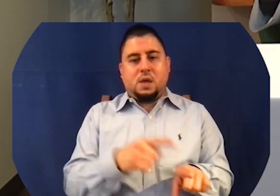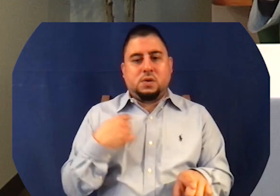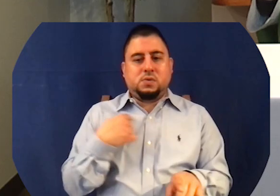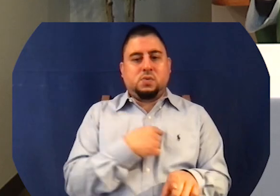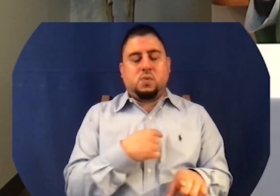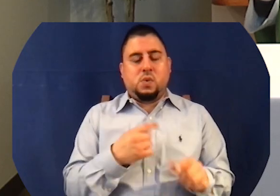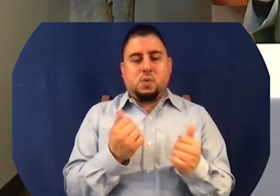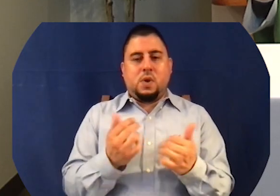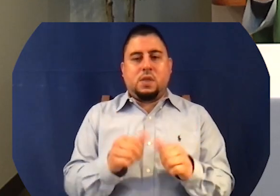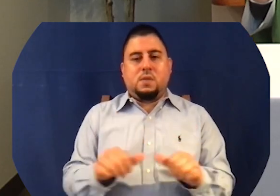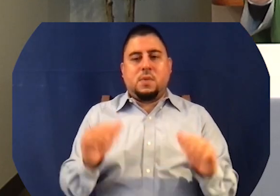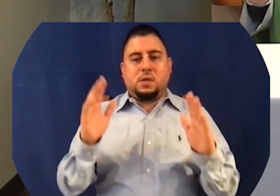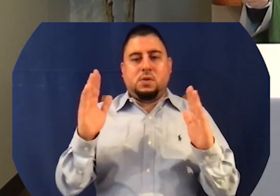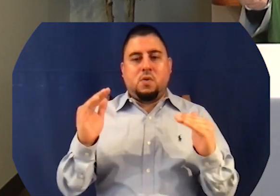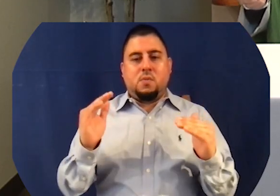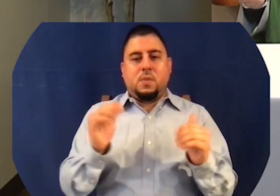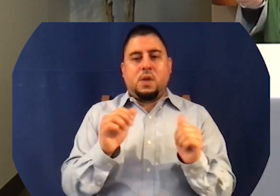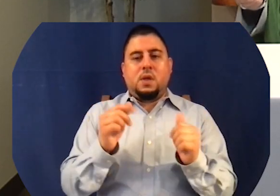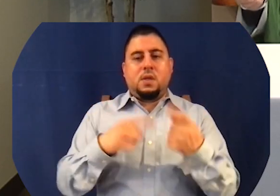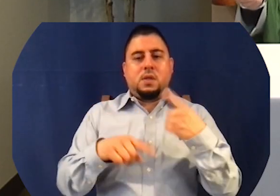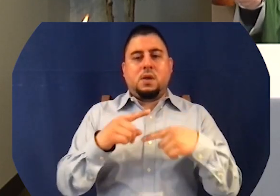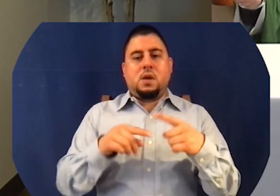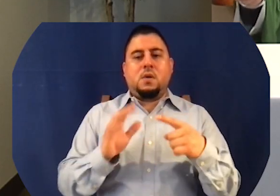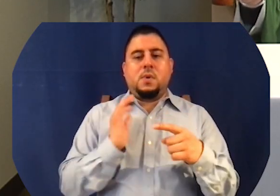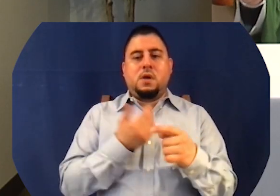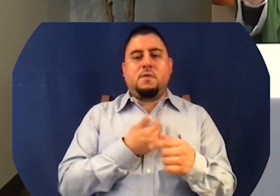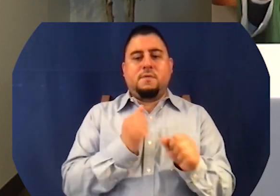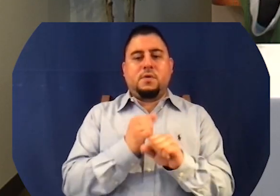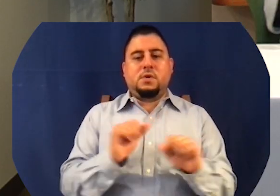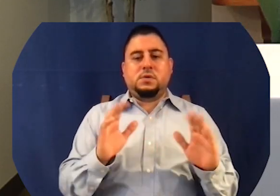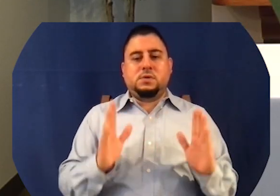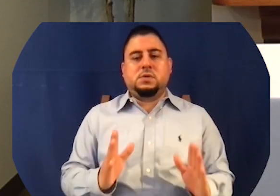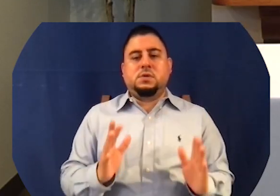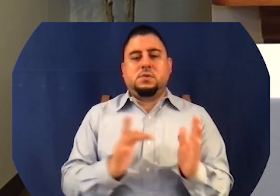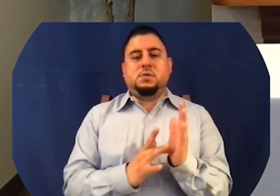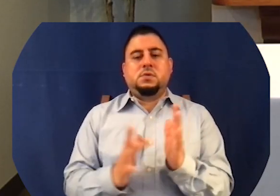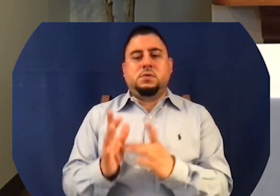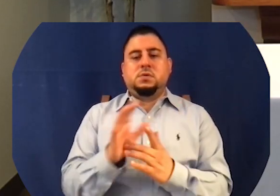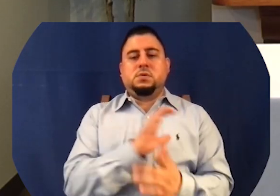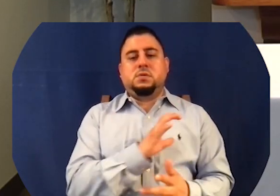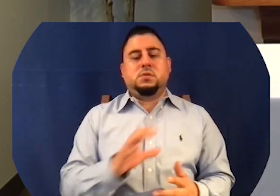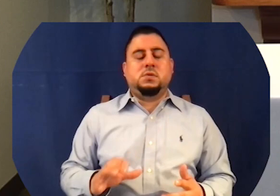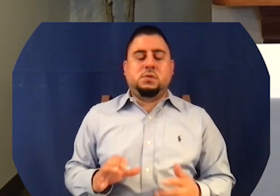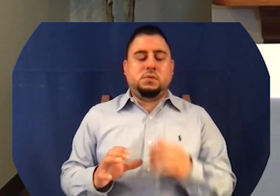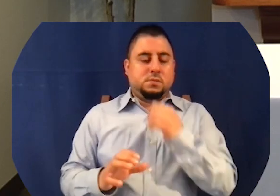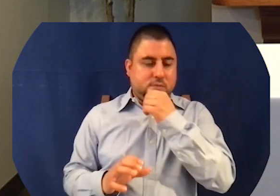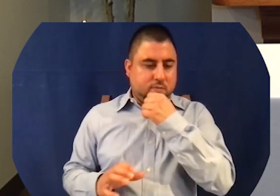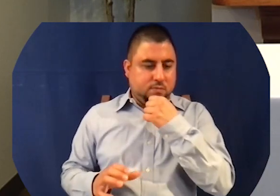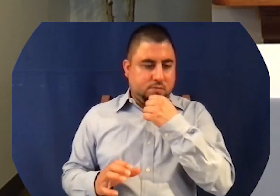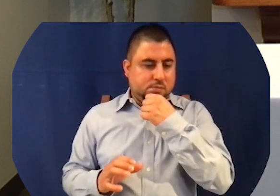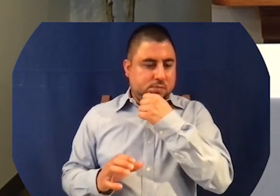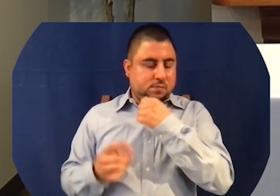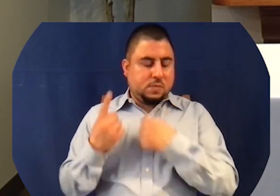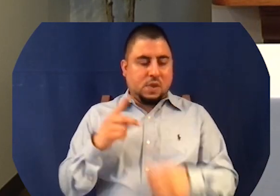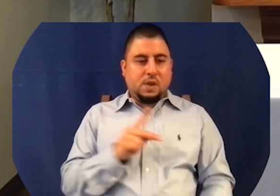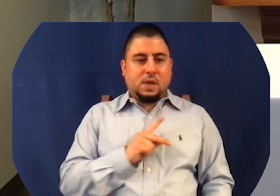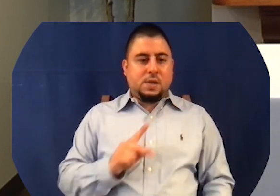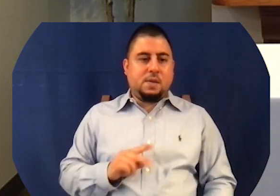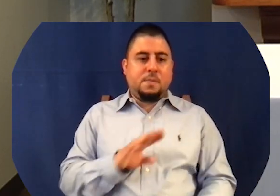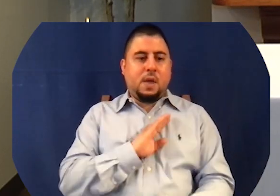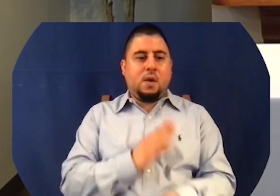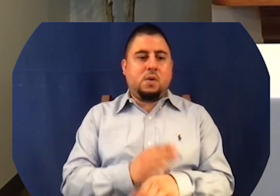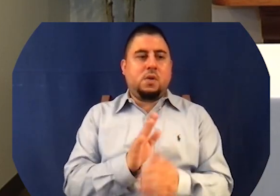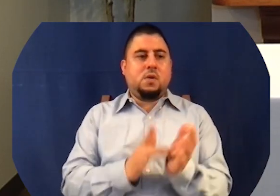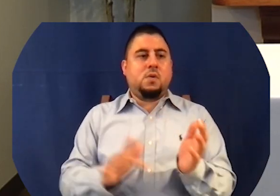distress, as we await the blessed hope and the coming of our Savior Jesus Christ. For the kingdom,